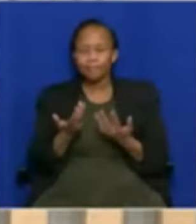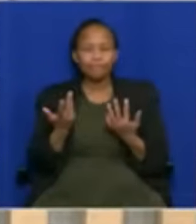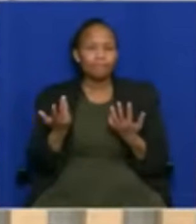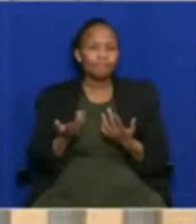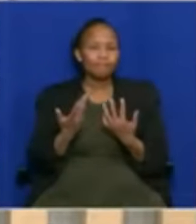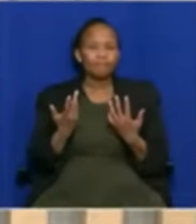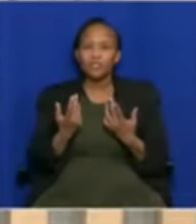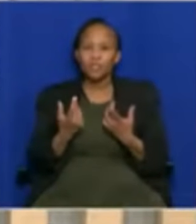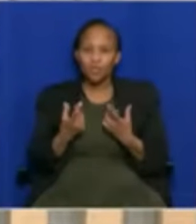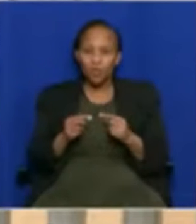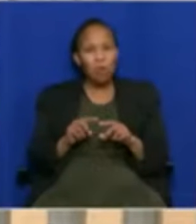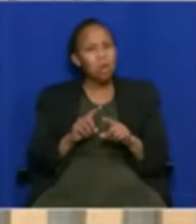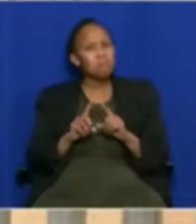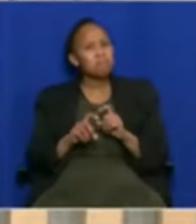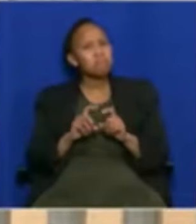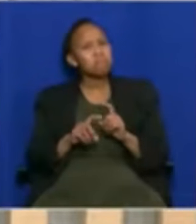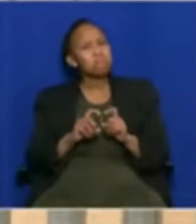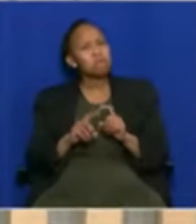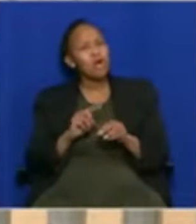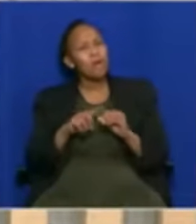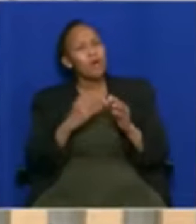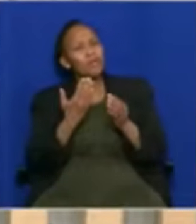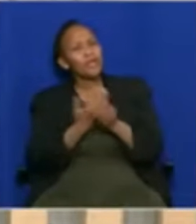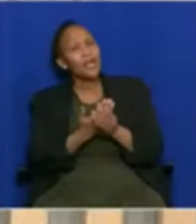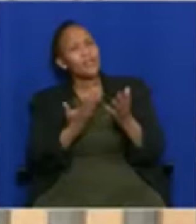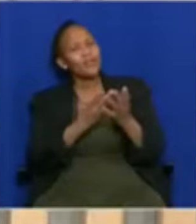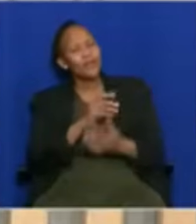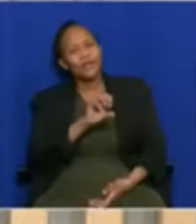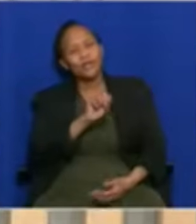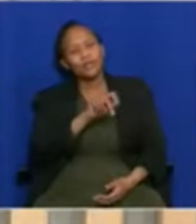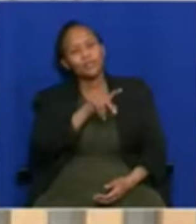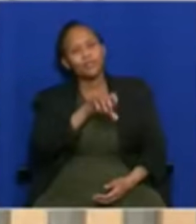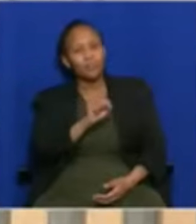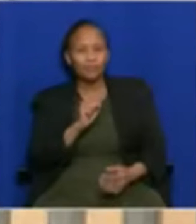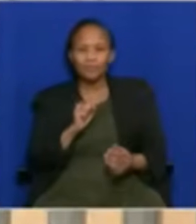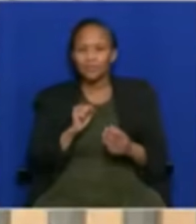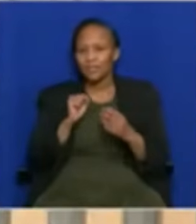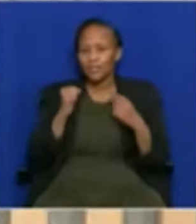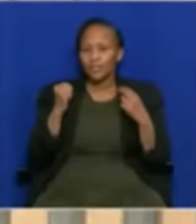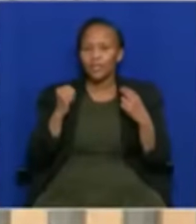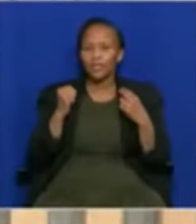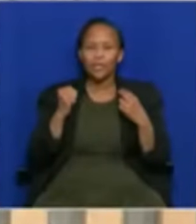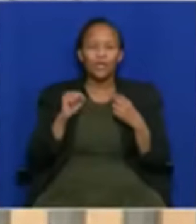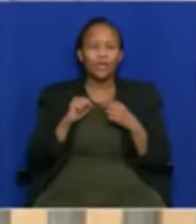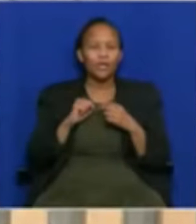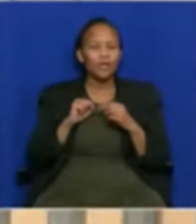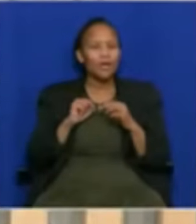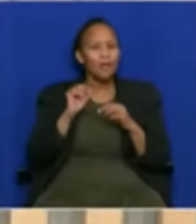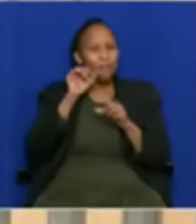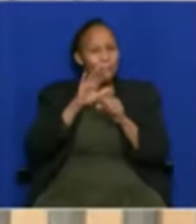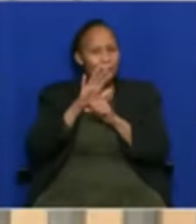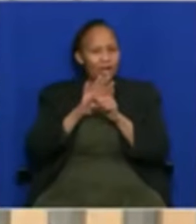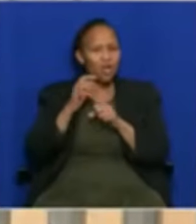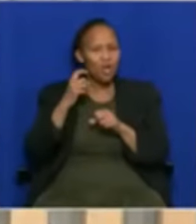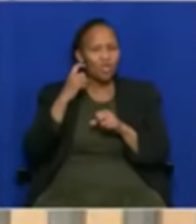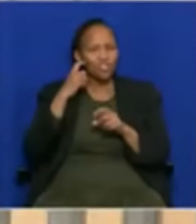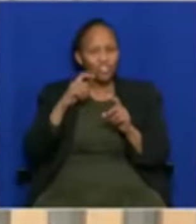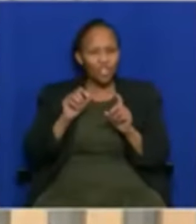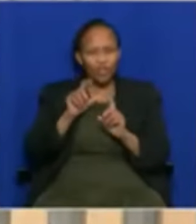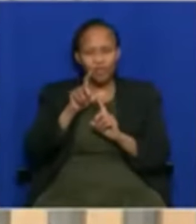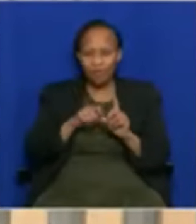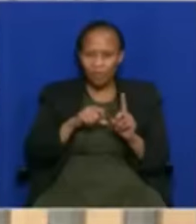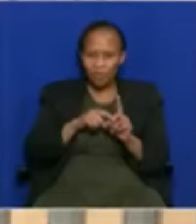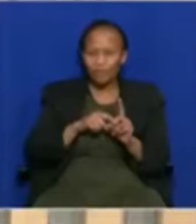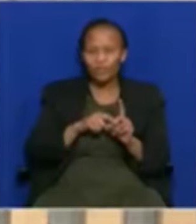SAPS, everybody's security clearances and vetting in circumstances where there